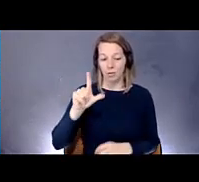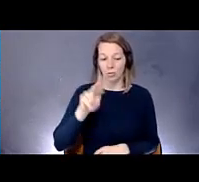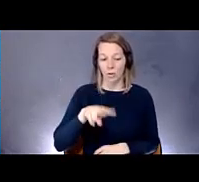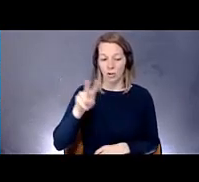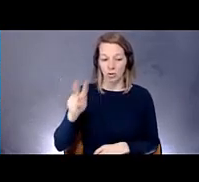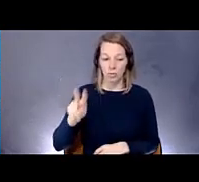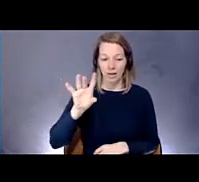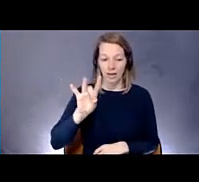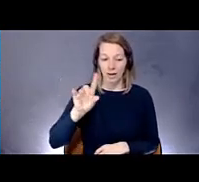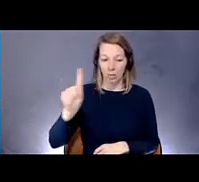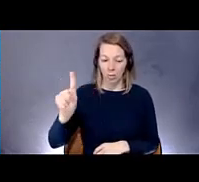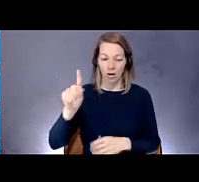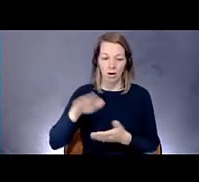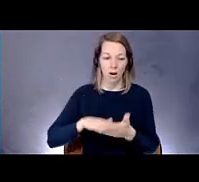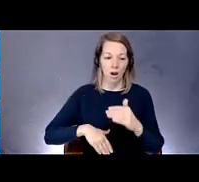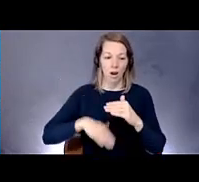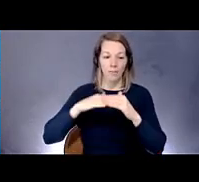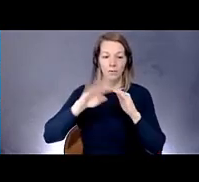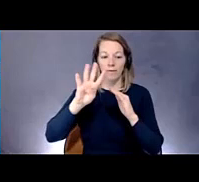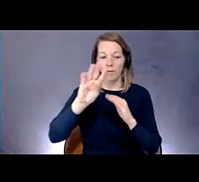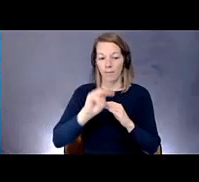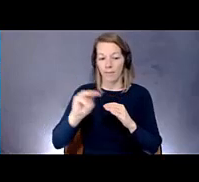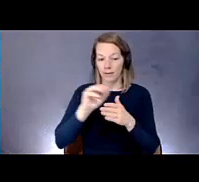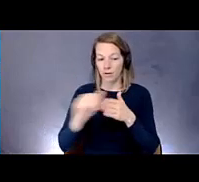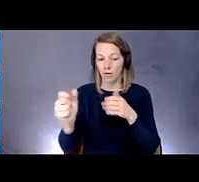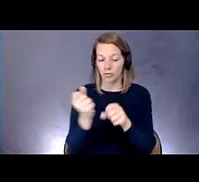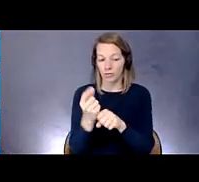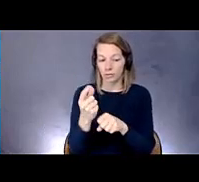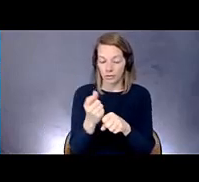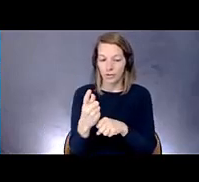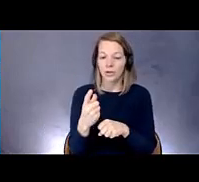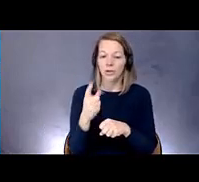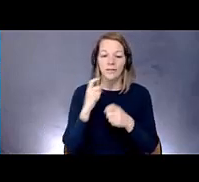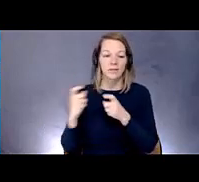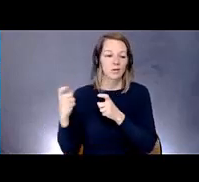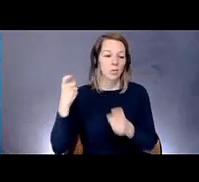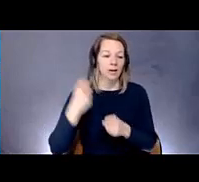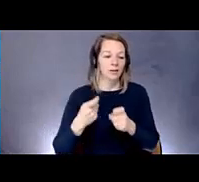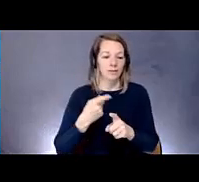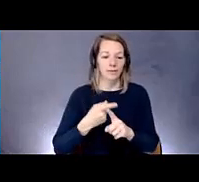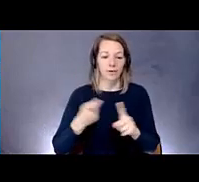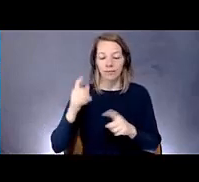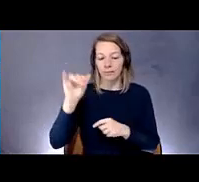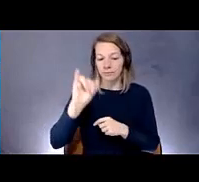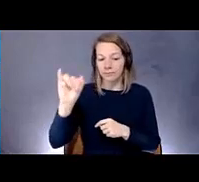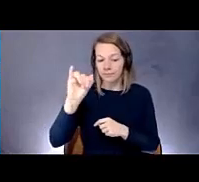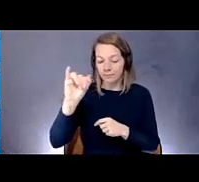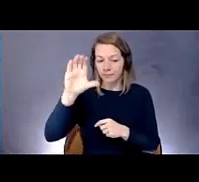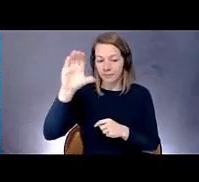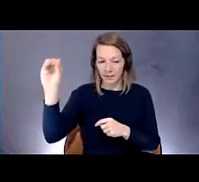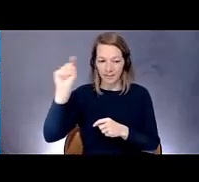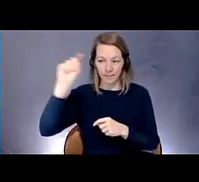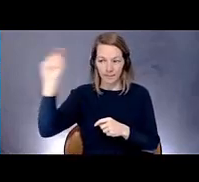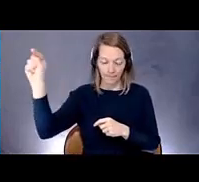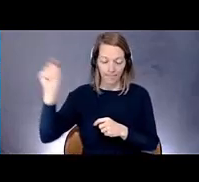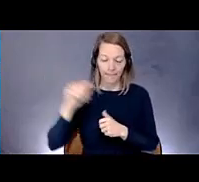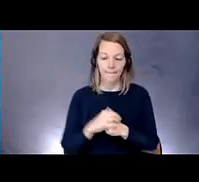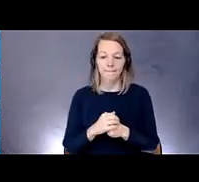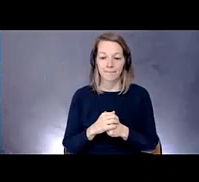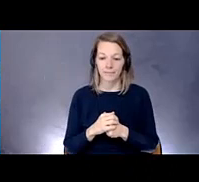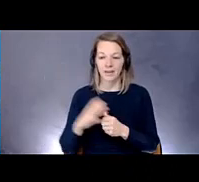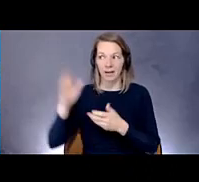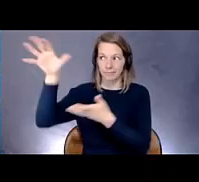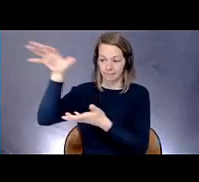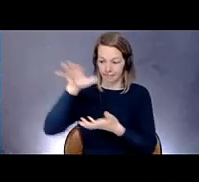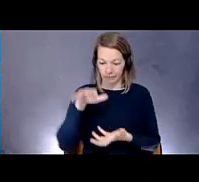up to $4 million a year in donations from our insurance carrier partners. That can come over to